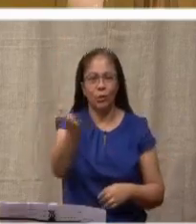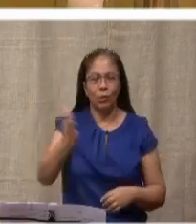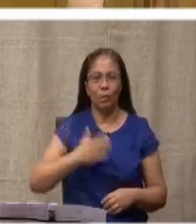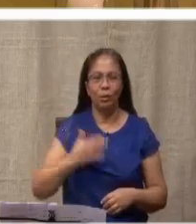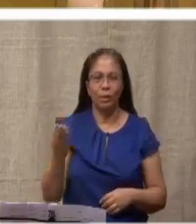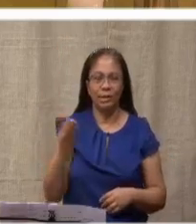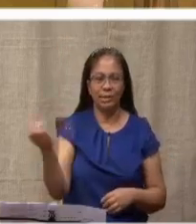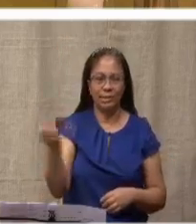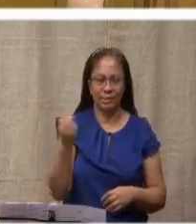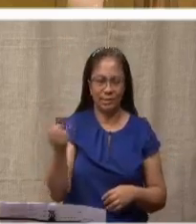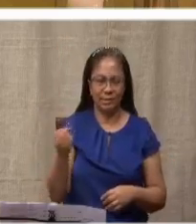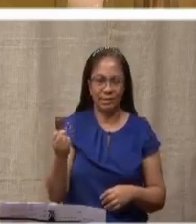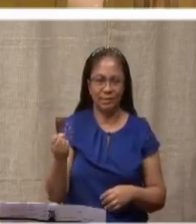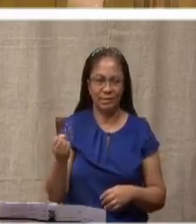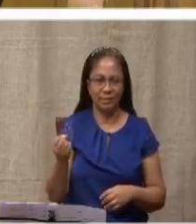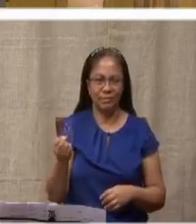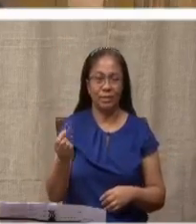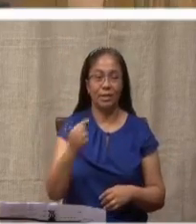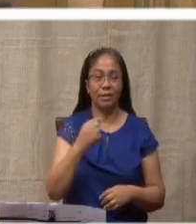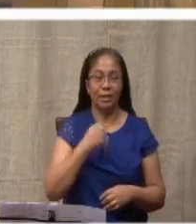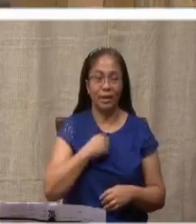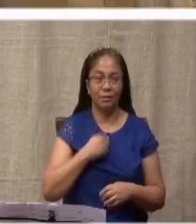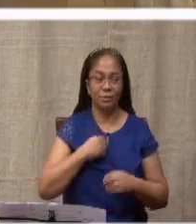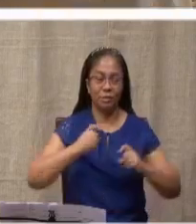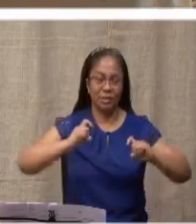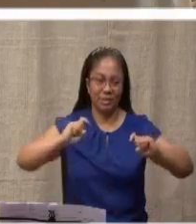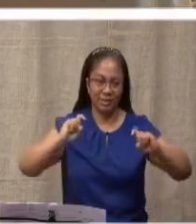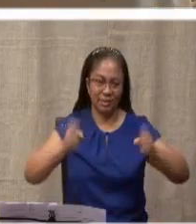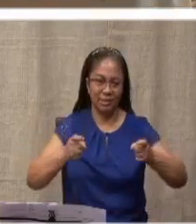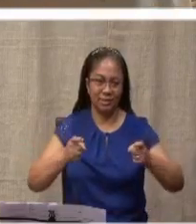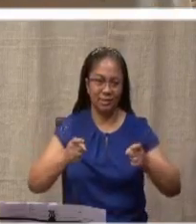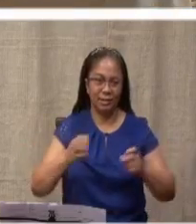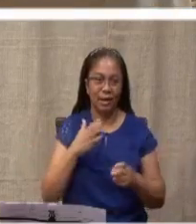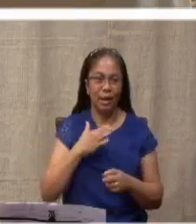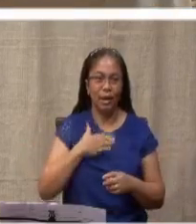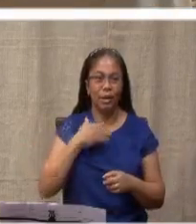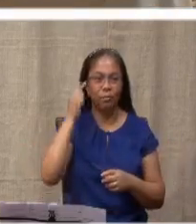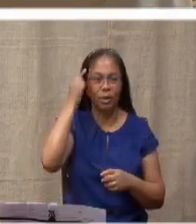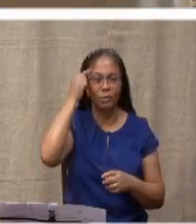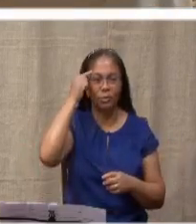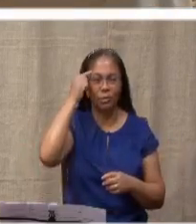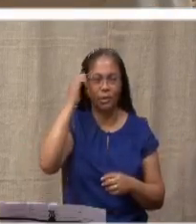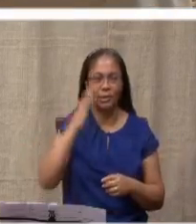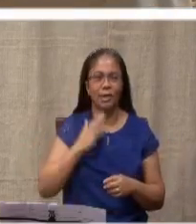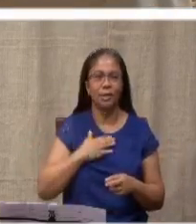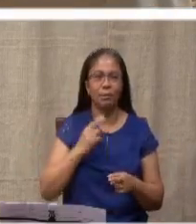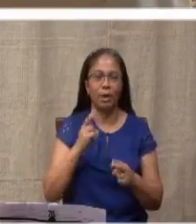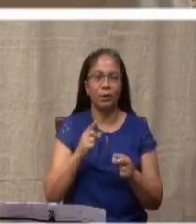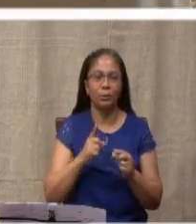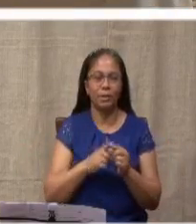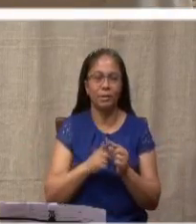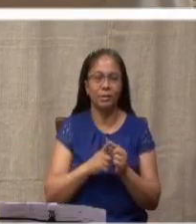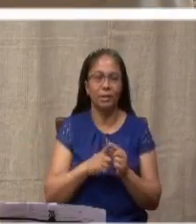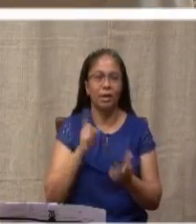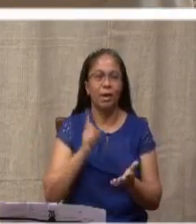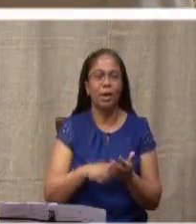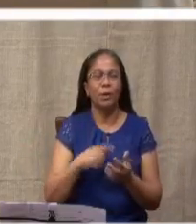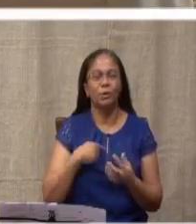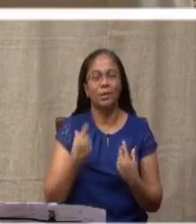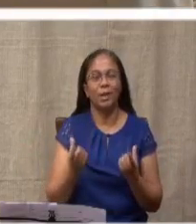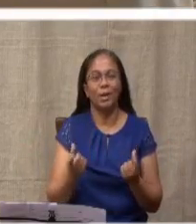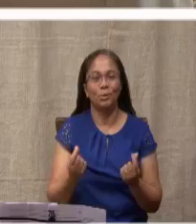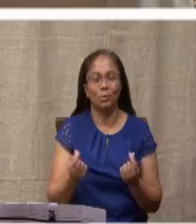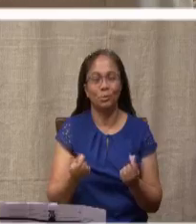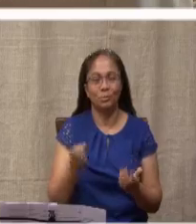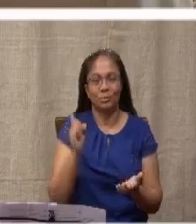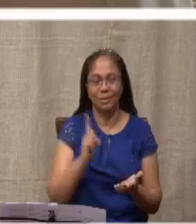unto you my brothers and sisters that i have greatly sinned in my thoughts and in my words in